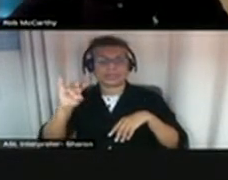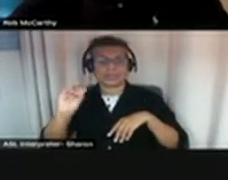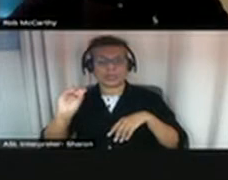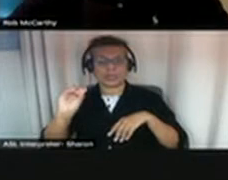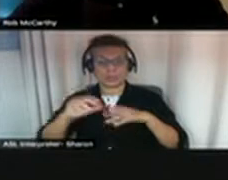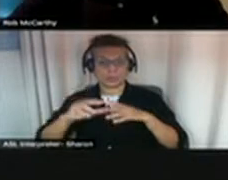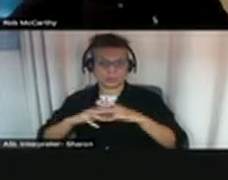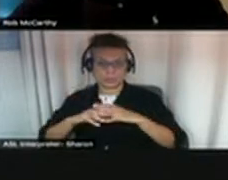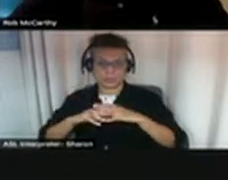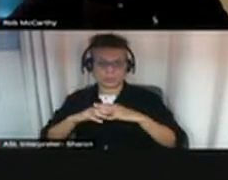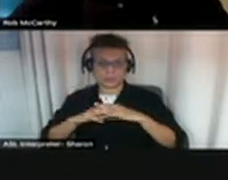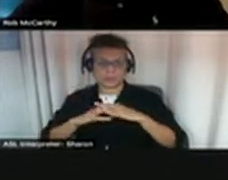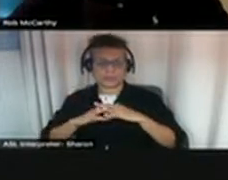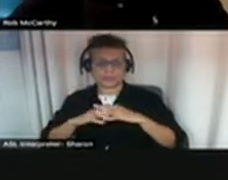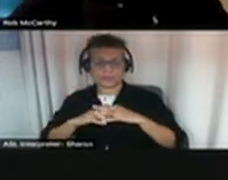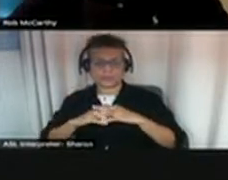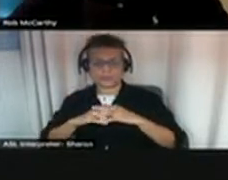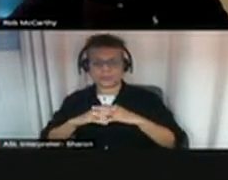Mr. Iovino.